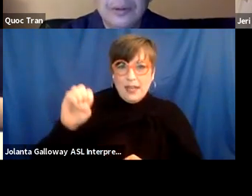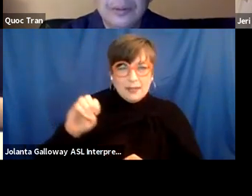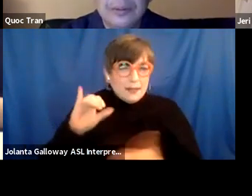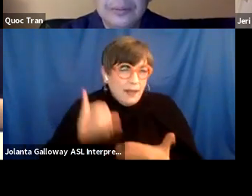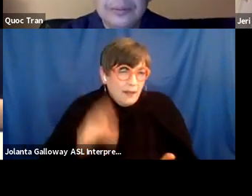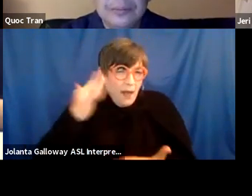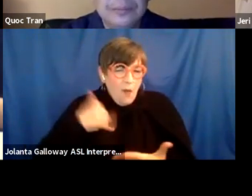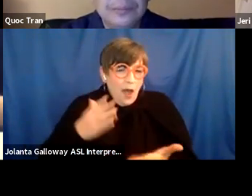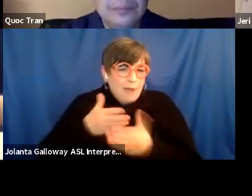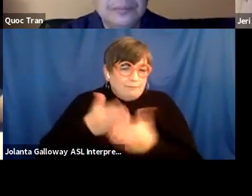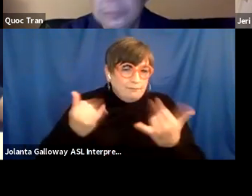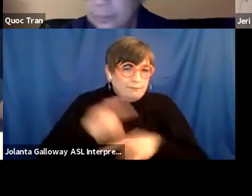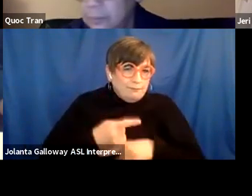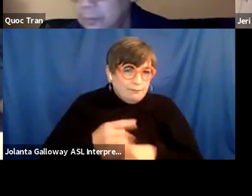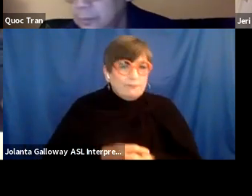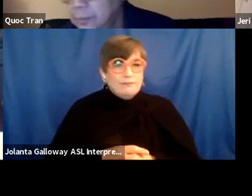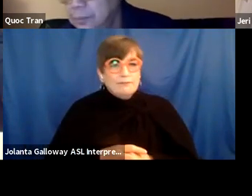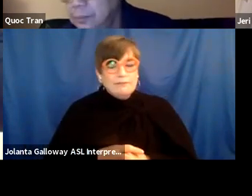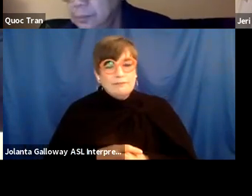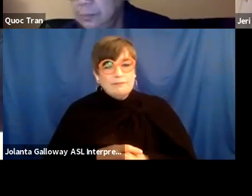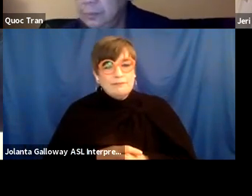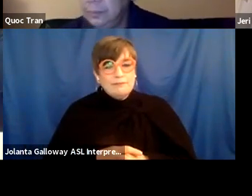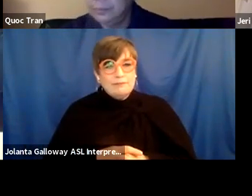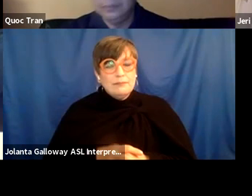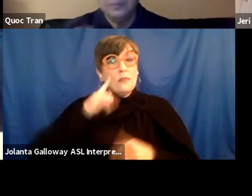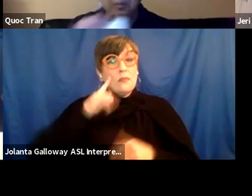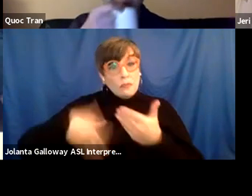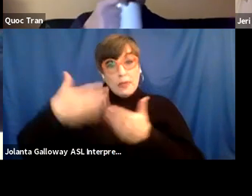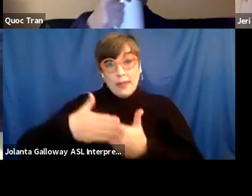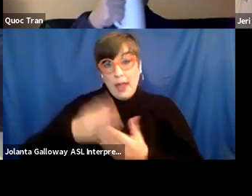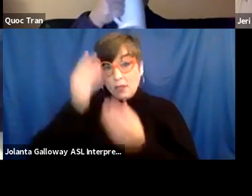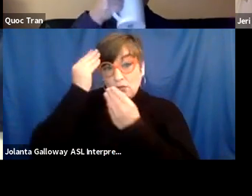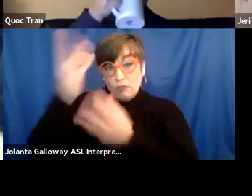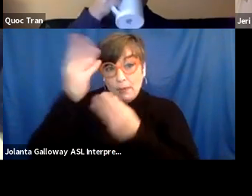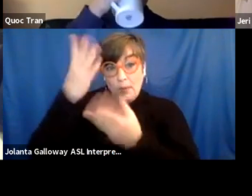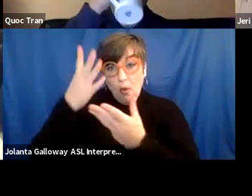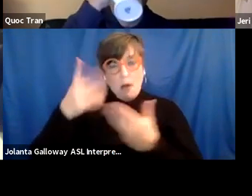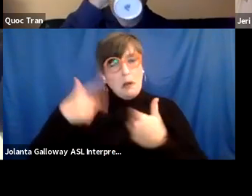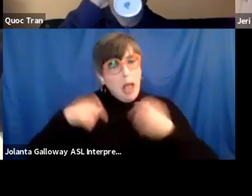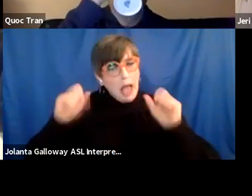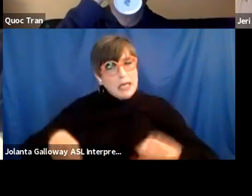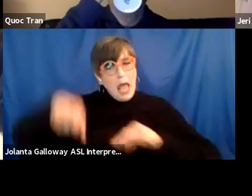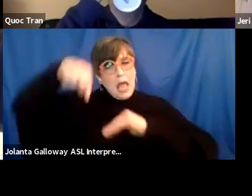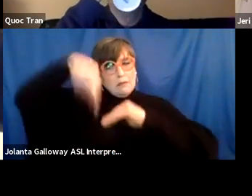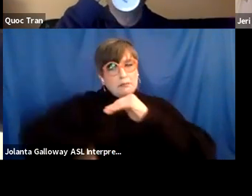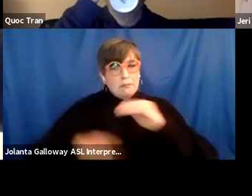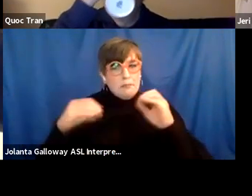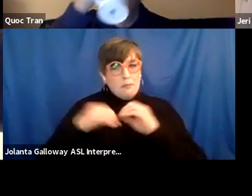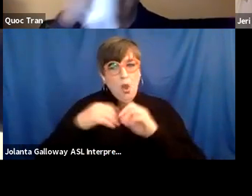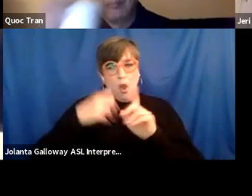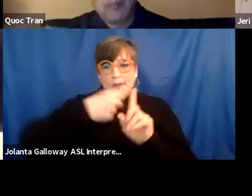into that. So I could, for my next superintendent report, dive deeper into attendance